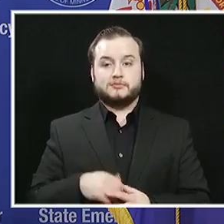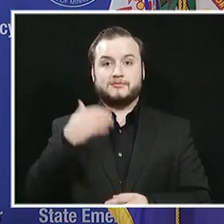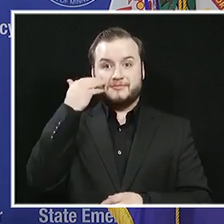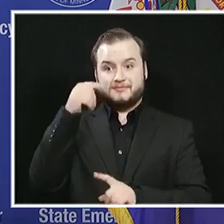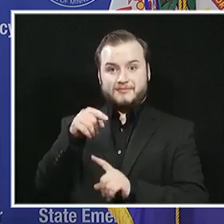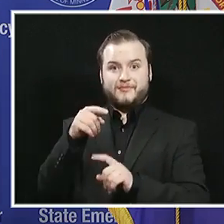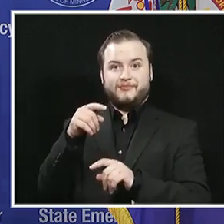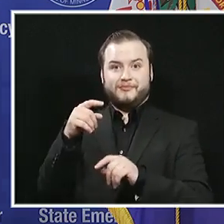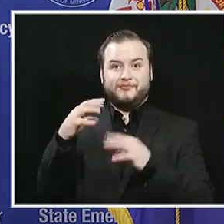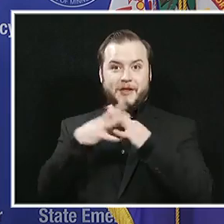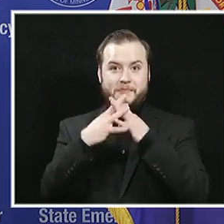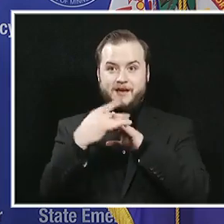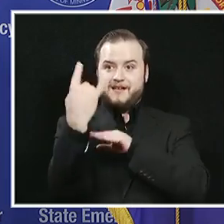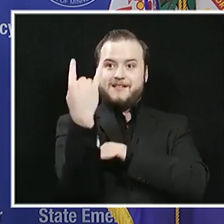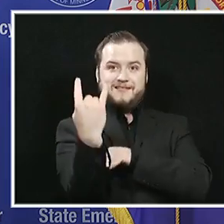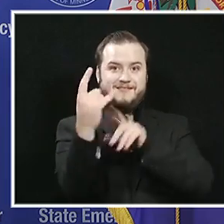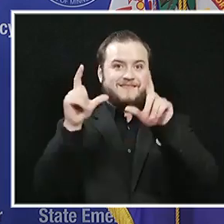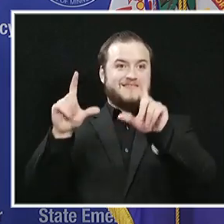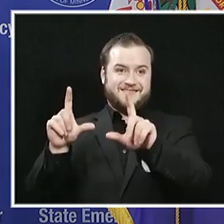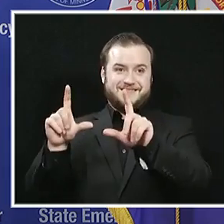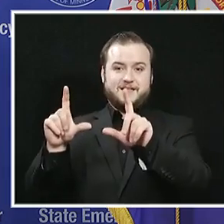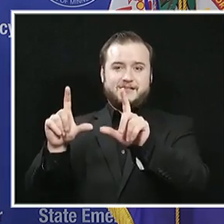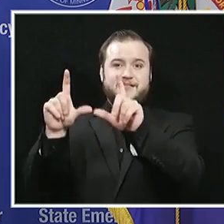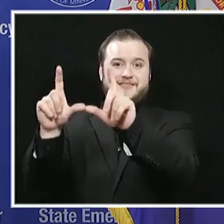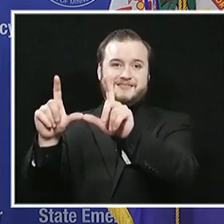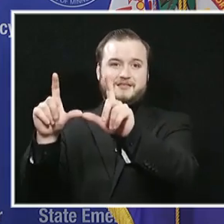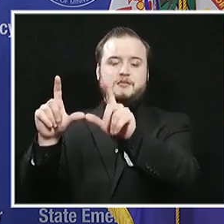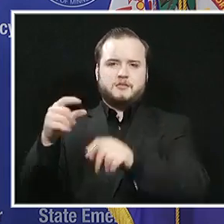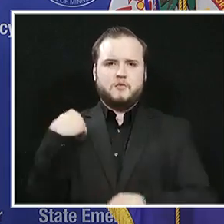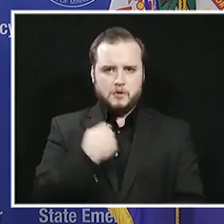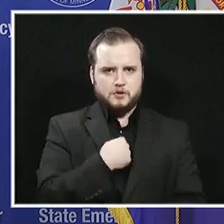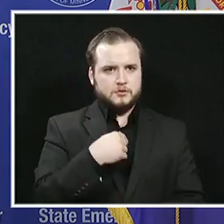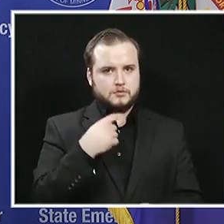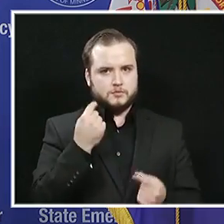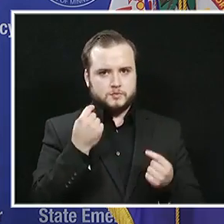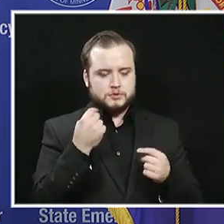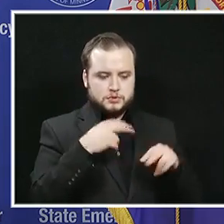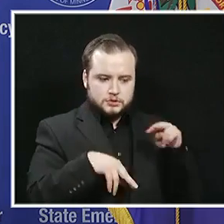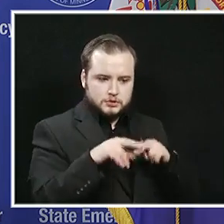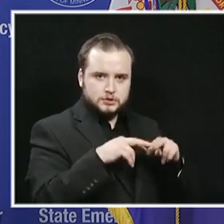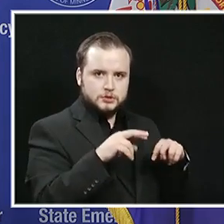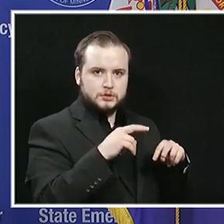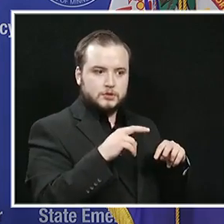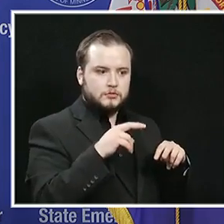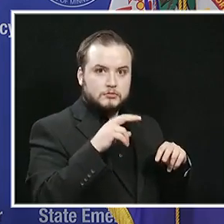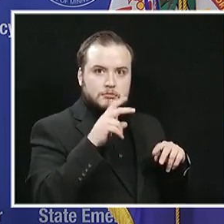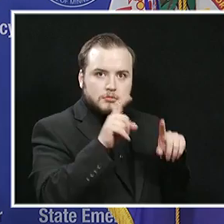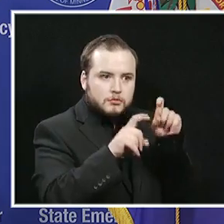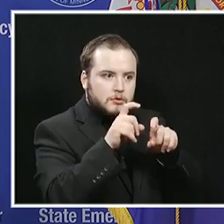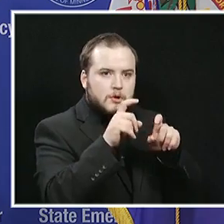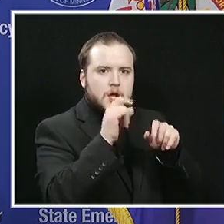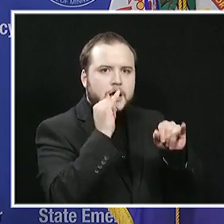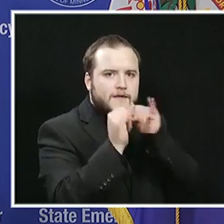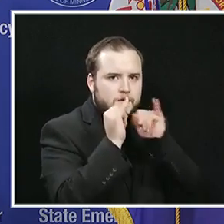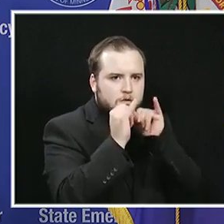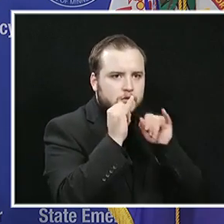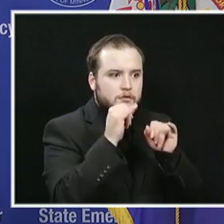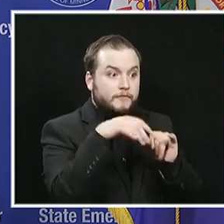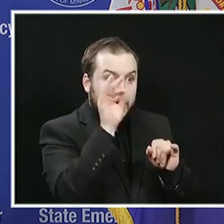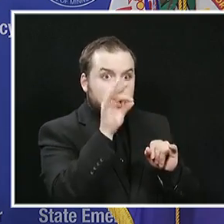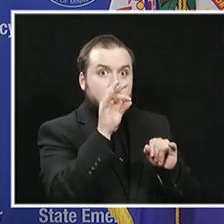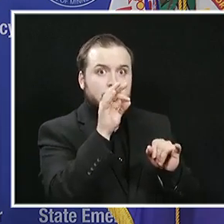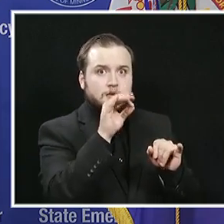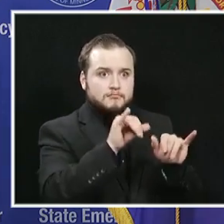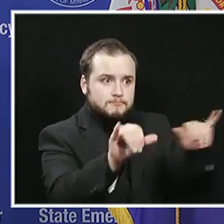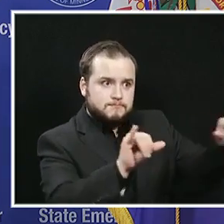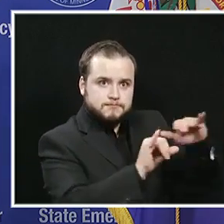and isolate, the goal here is to move to a scenario where we isolate those most vulnerable while we're slowly building this herd immunity. So it